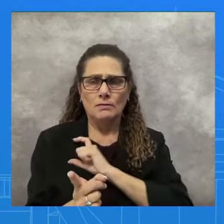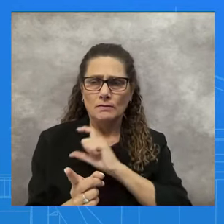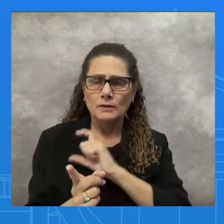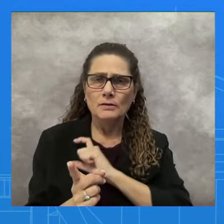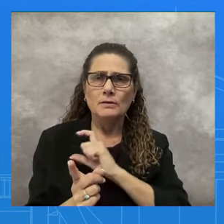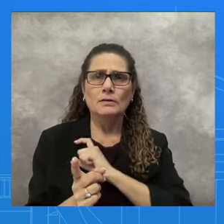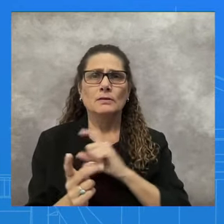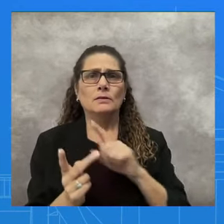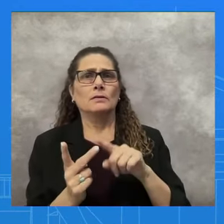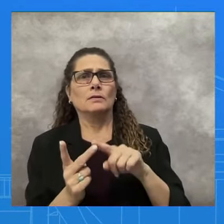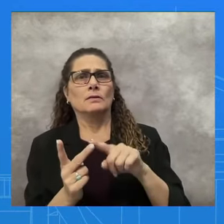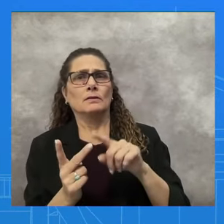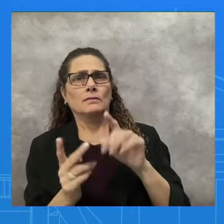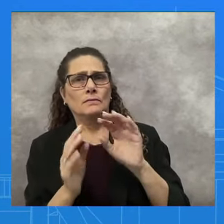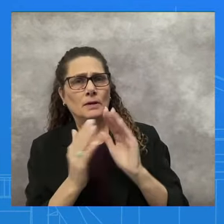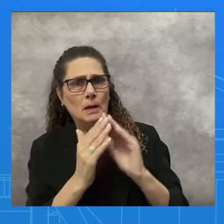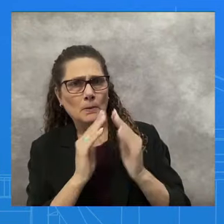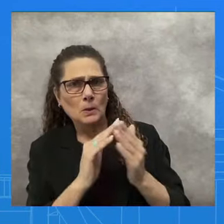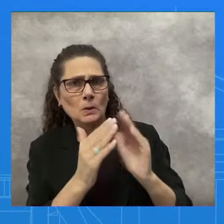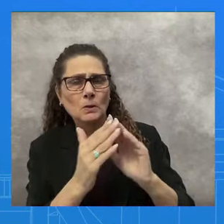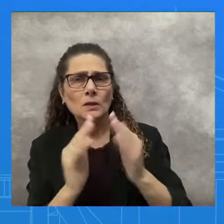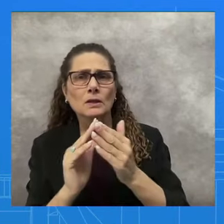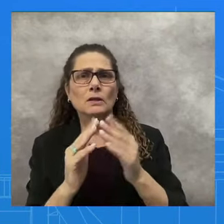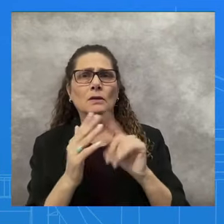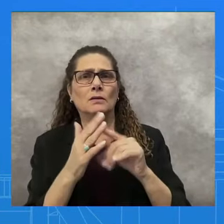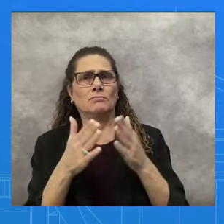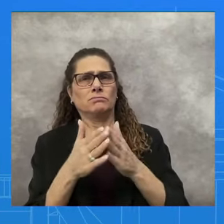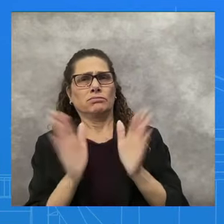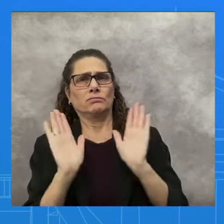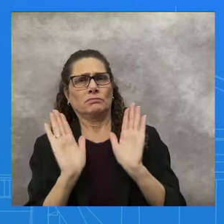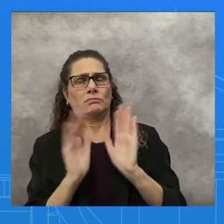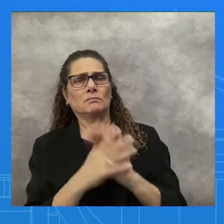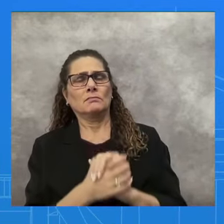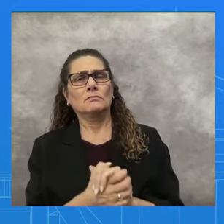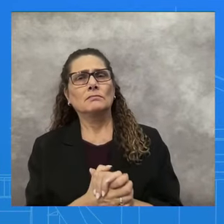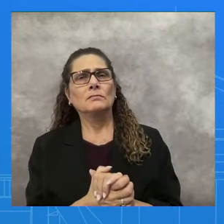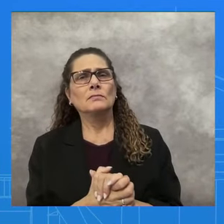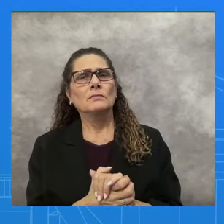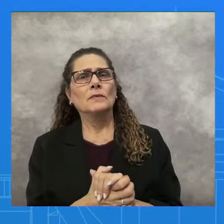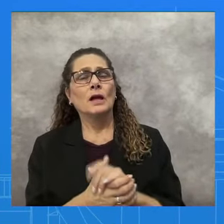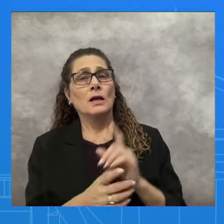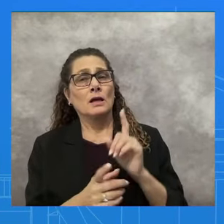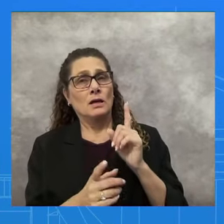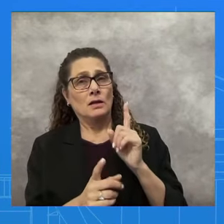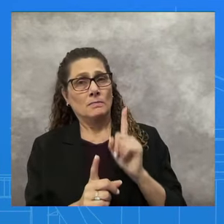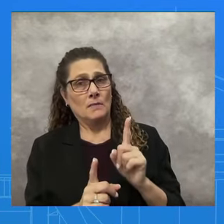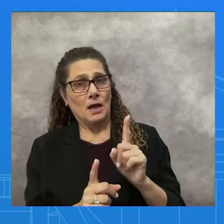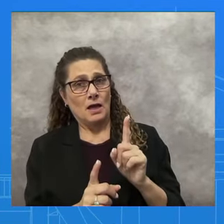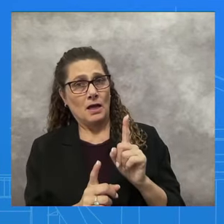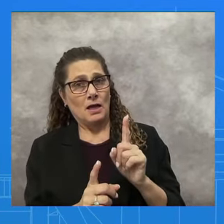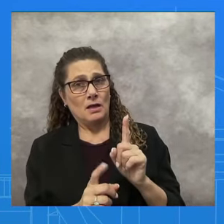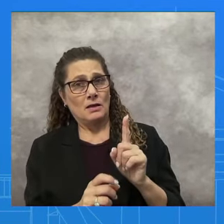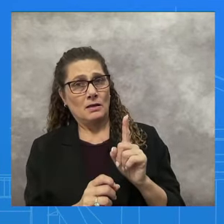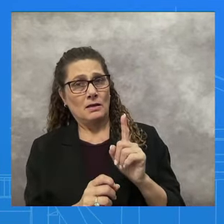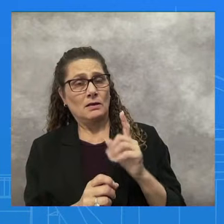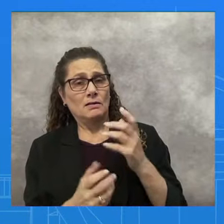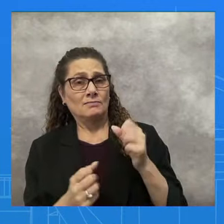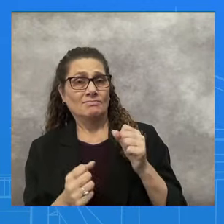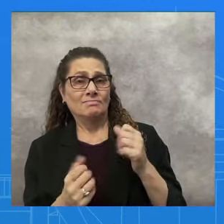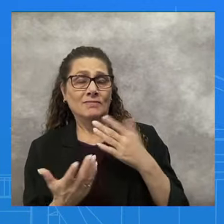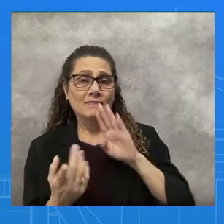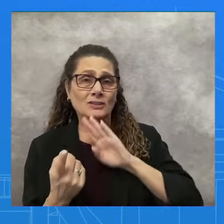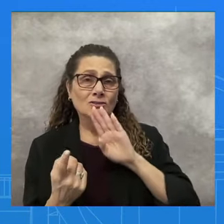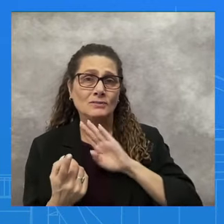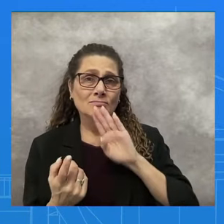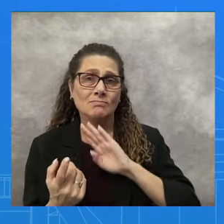the community. But again, this is something, it is incredibly frustrating. It is incredibly frustrating. We need to see more here. We